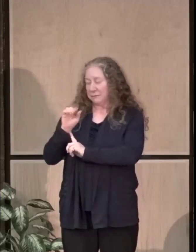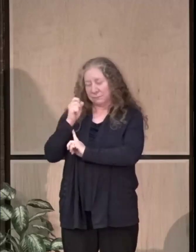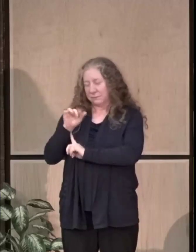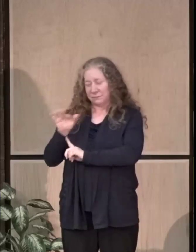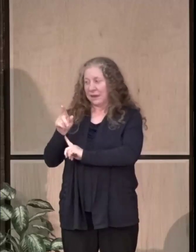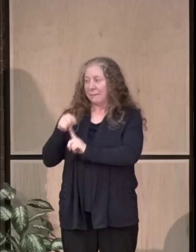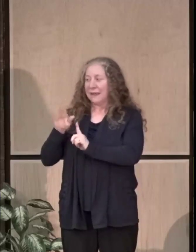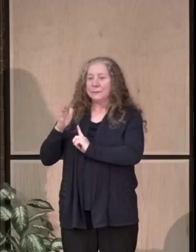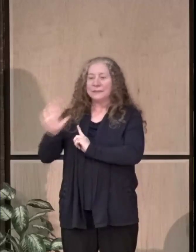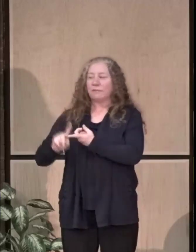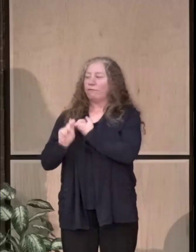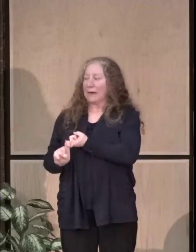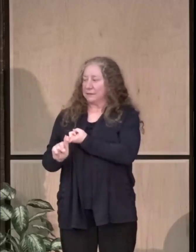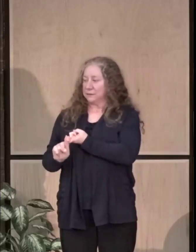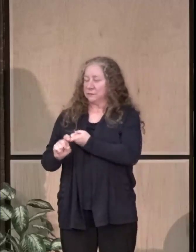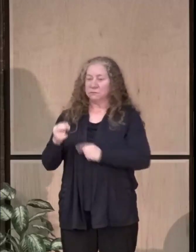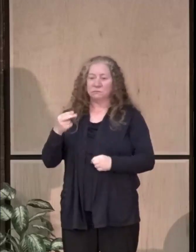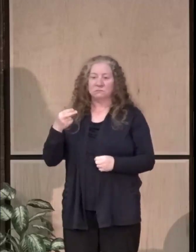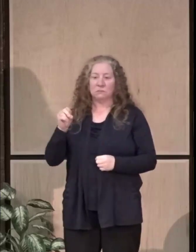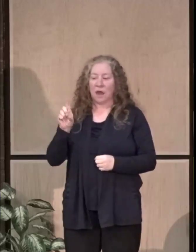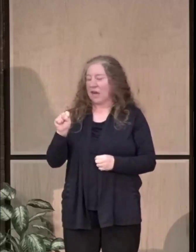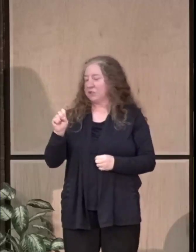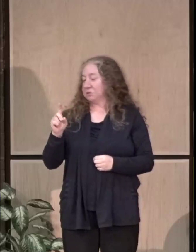good friend, right? Yes, sir.